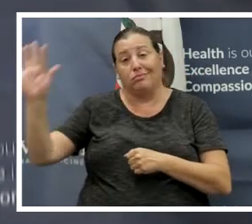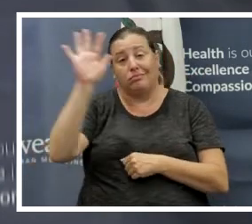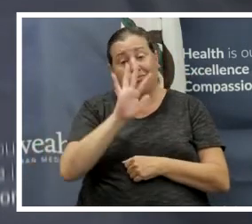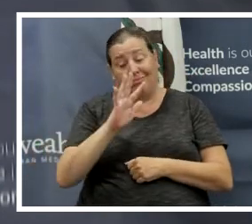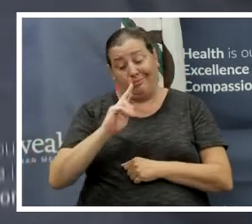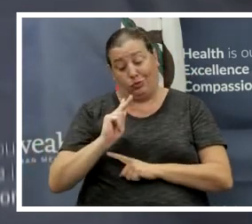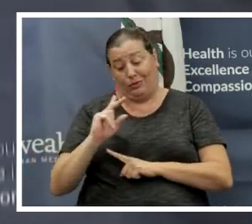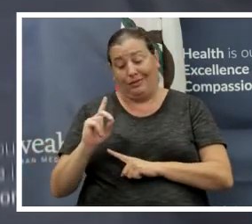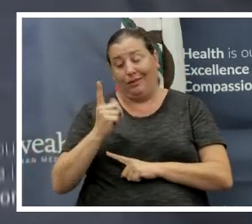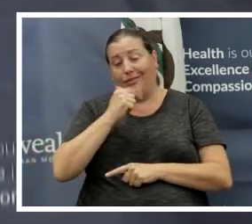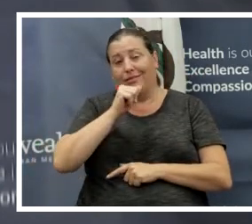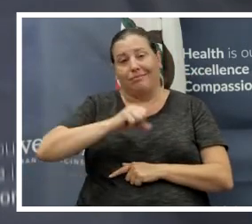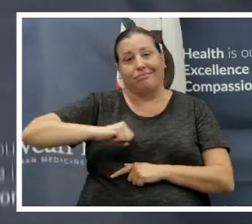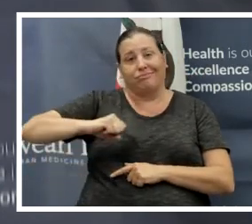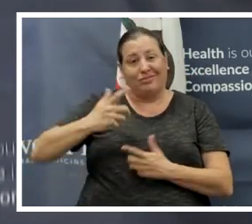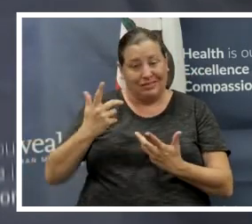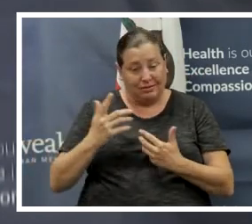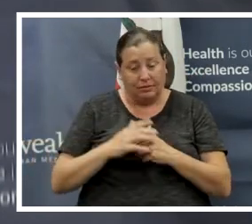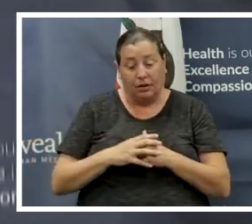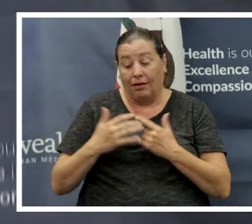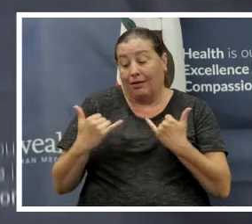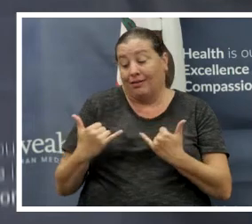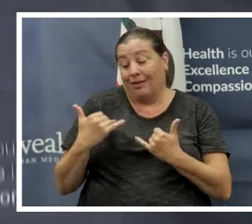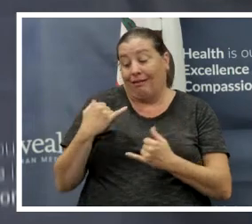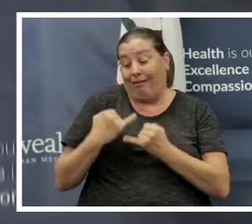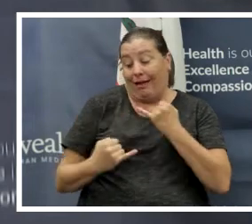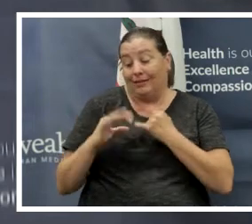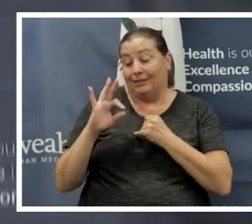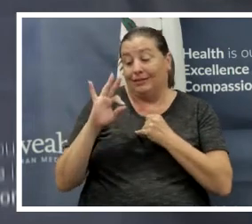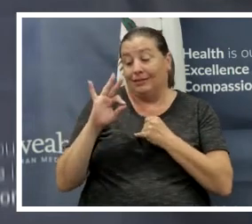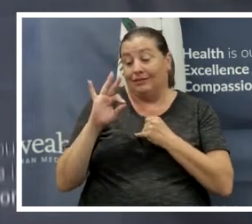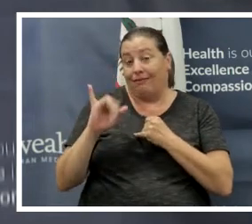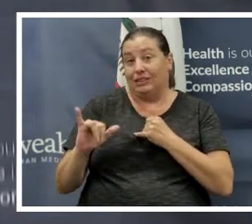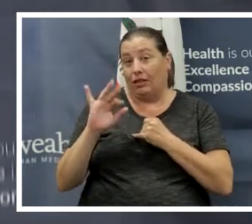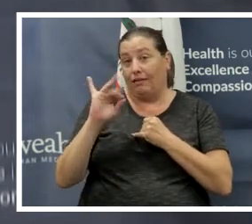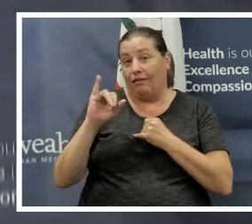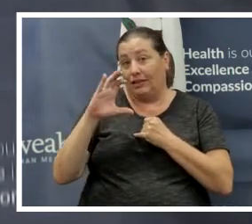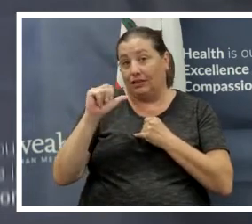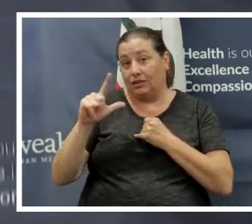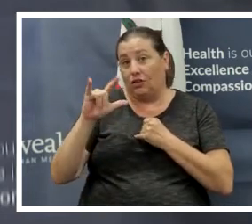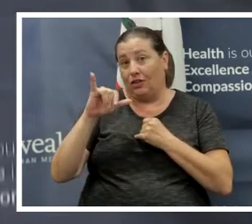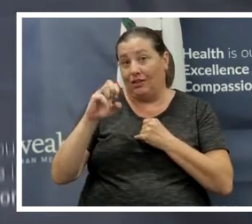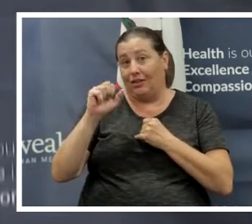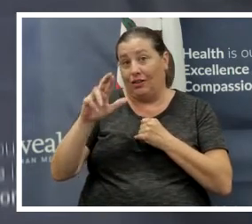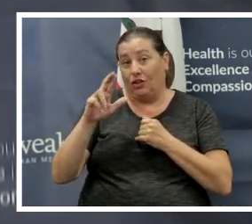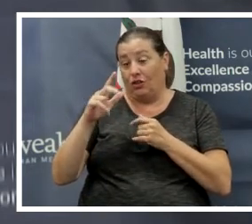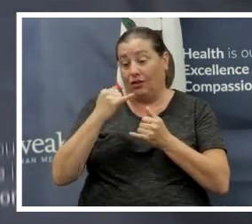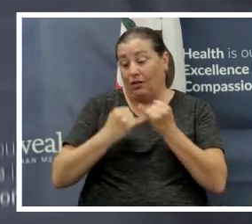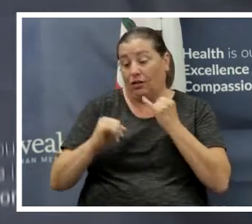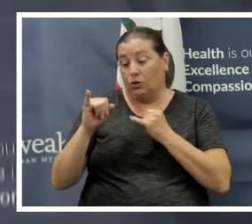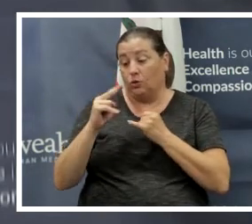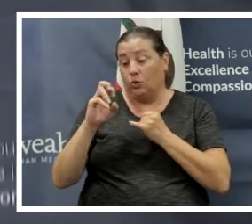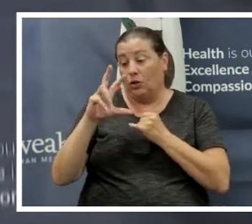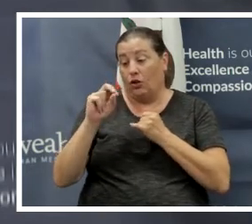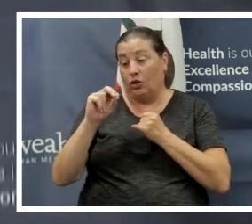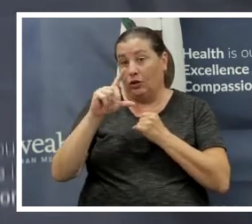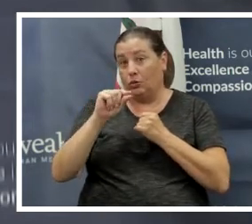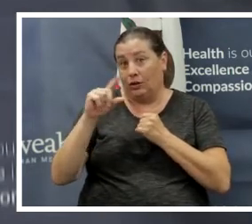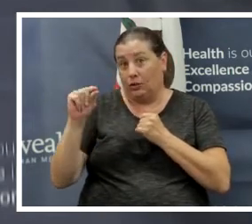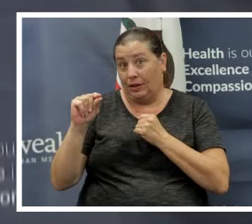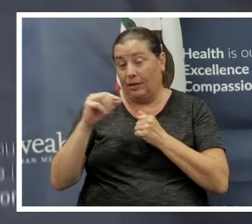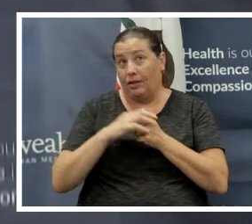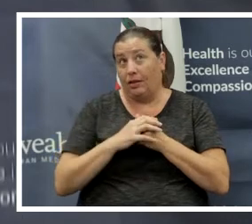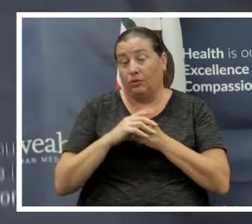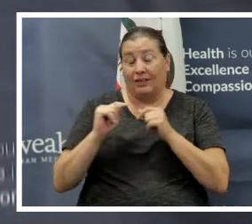it. This last fiscal year that ended on June 30, 2020, was the first time in our